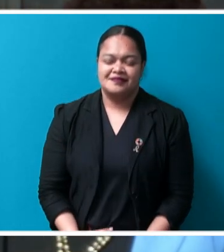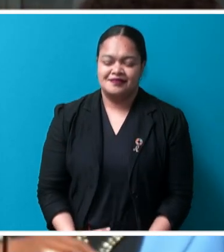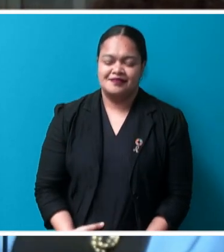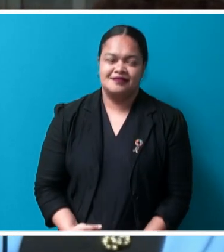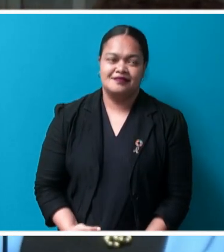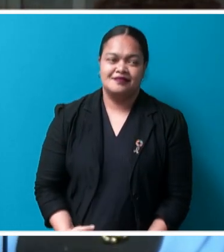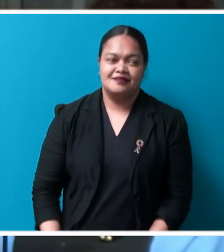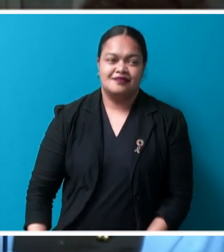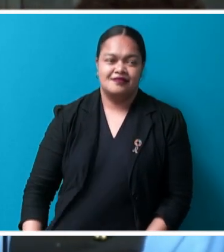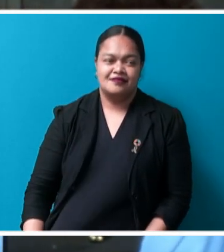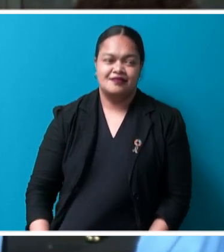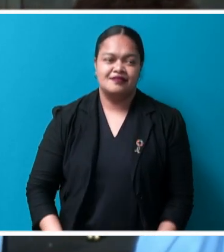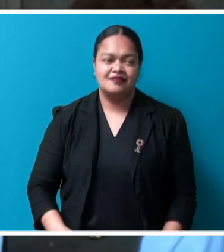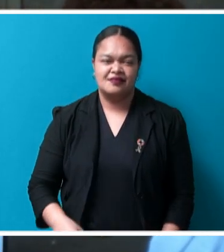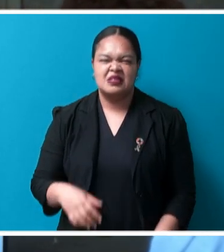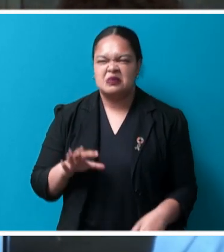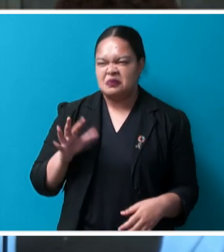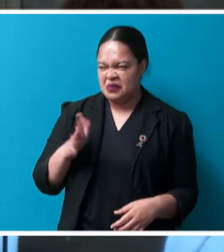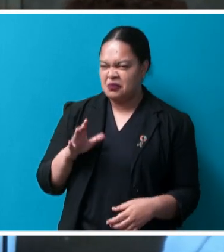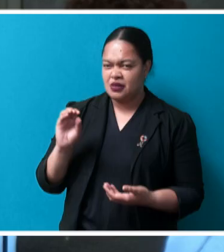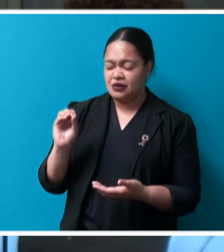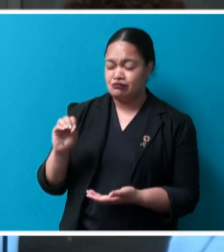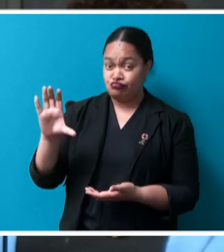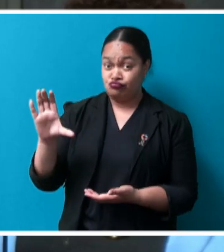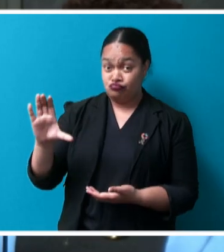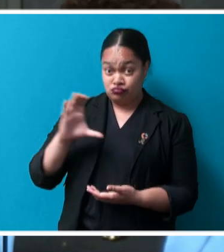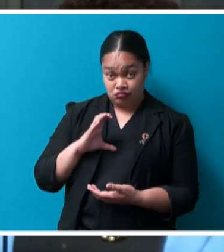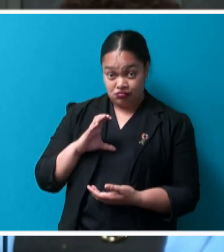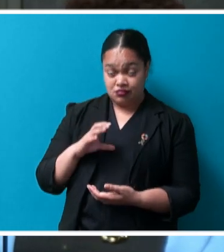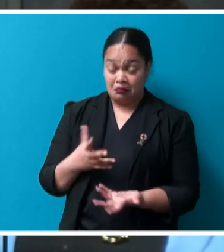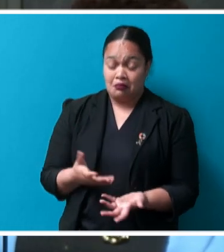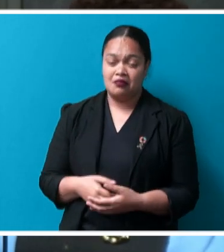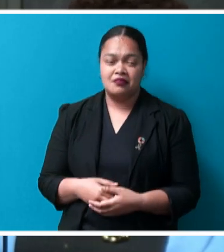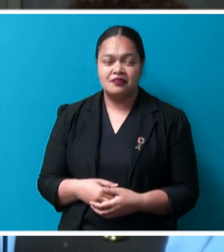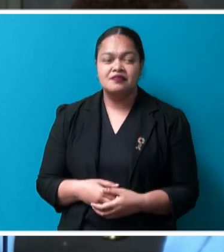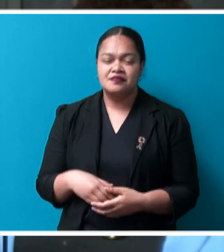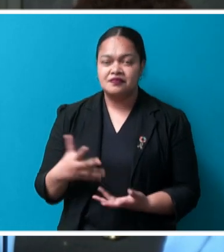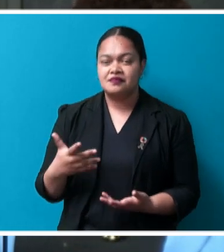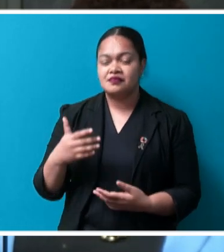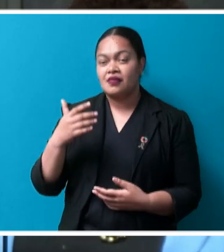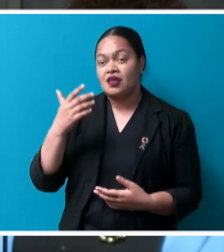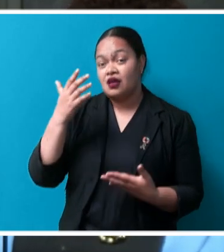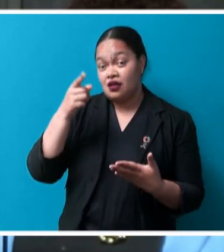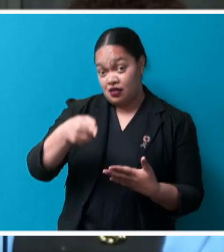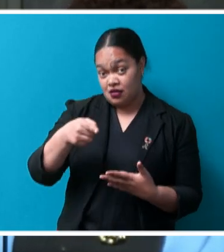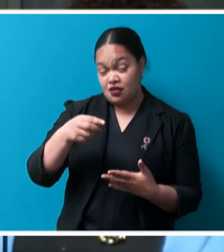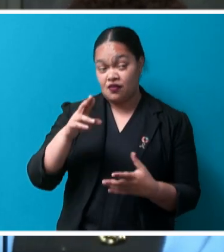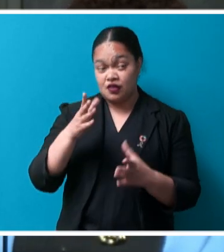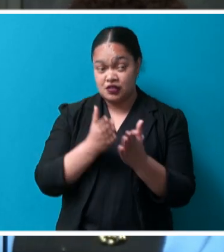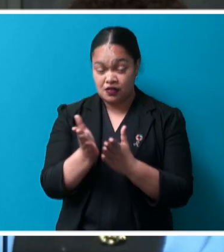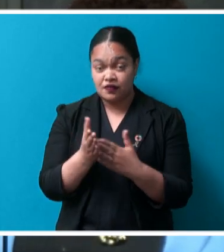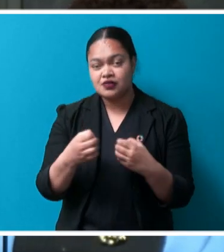maybe because we are given more money. So, Mr. Speaker, sir, the Ministry of Health and Medical Services has initiated